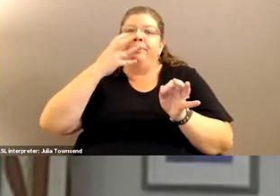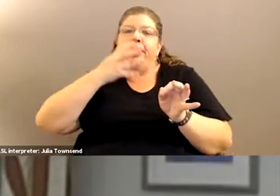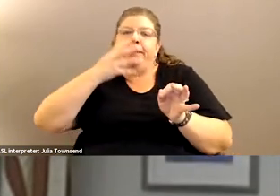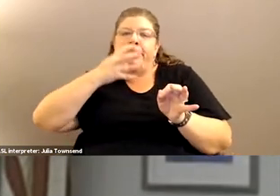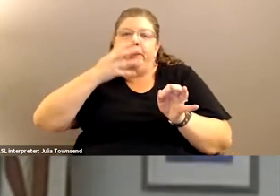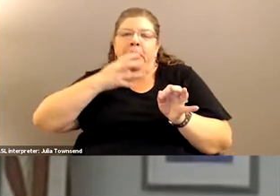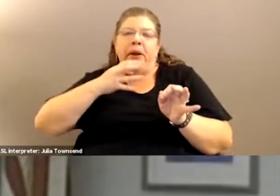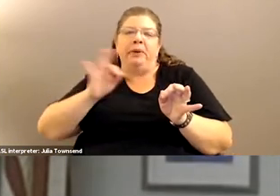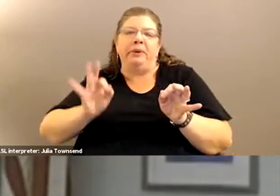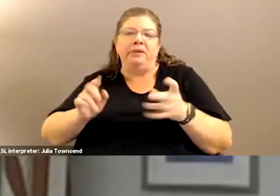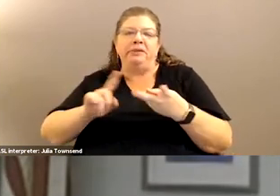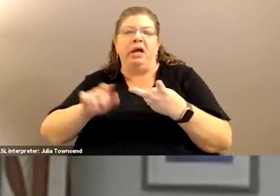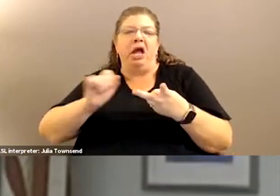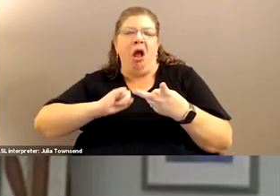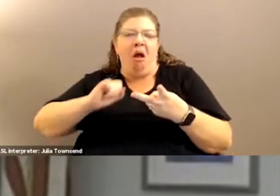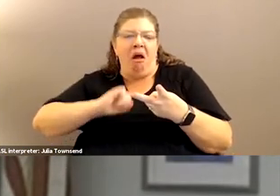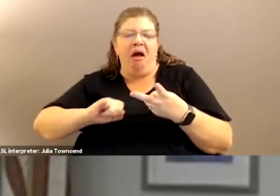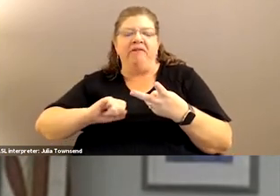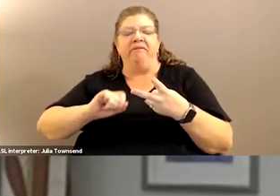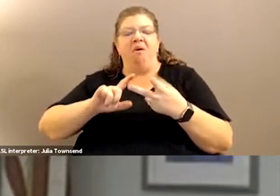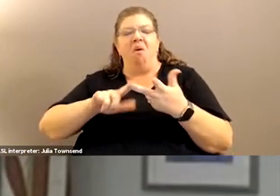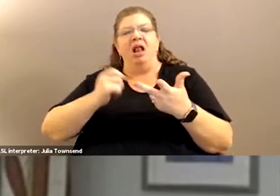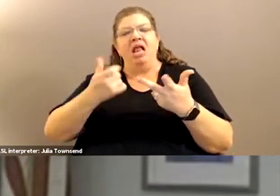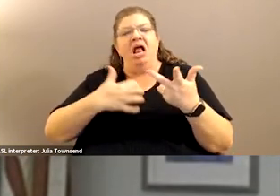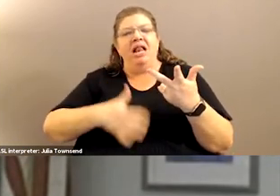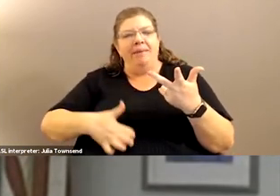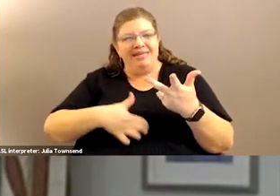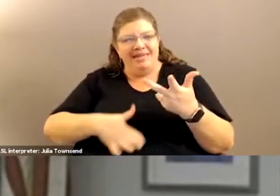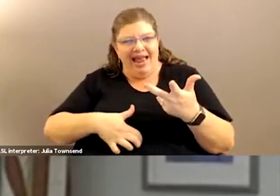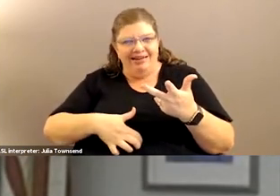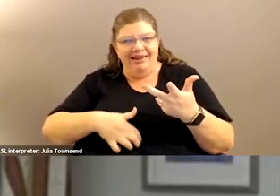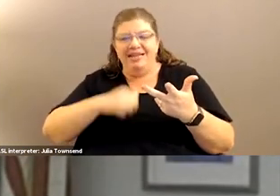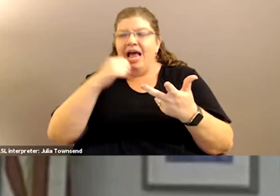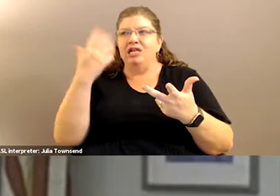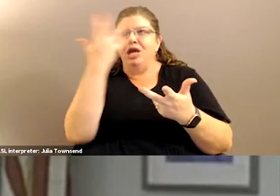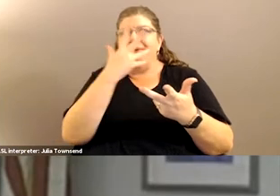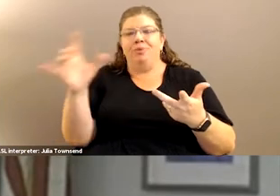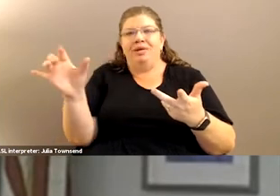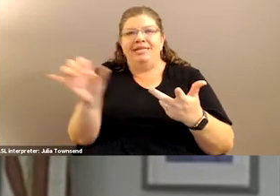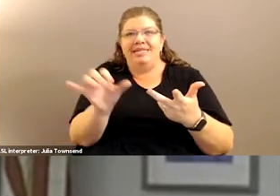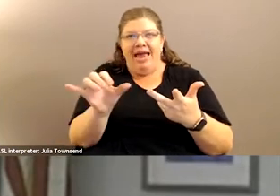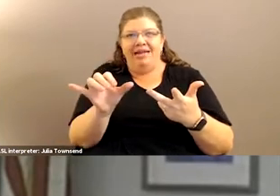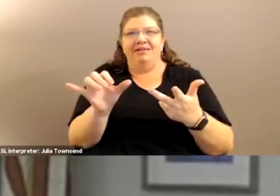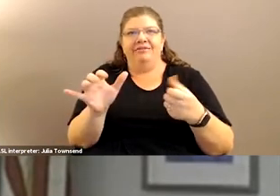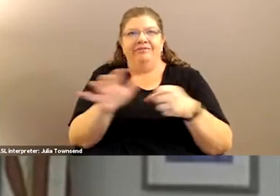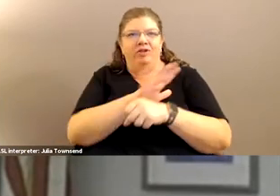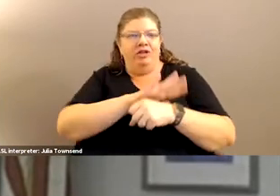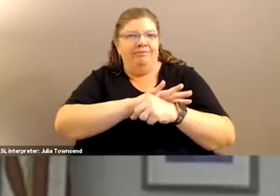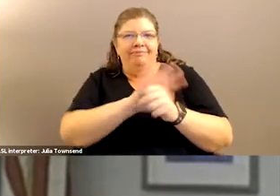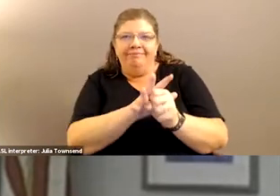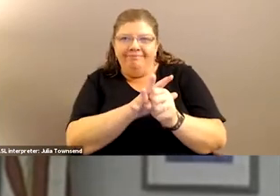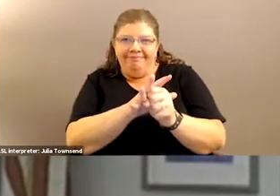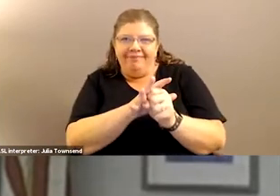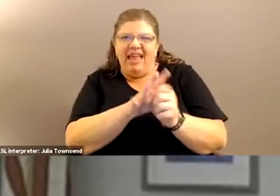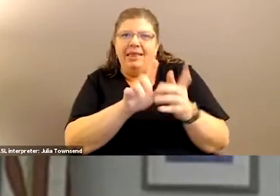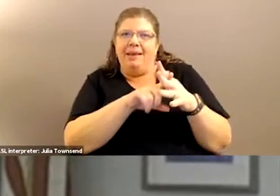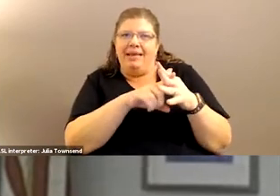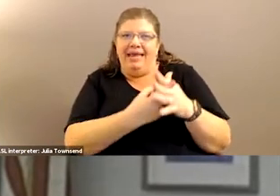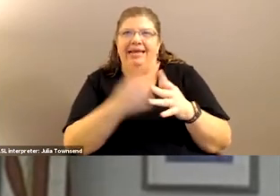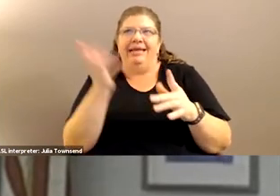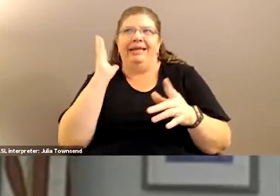or a cough or just a slight stomach ache that it doesn't present um the way that at the beginning of this